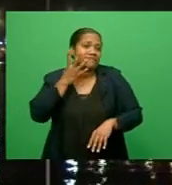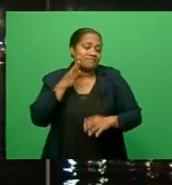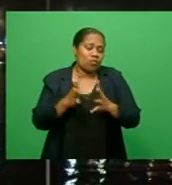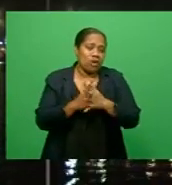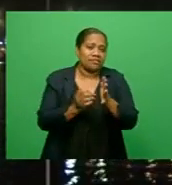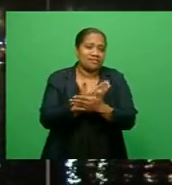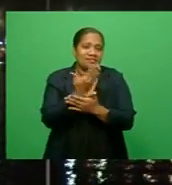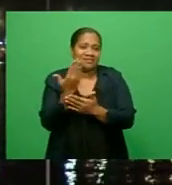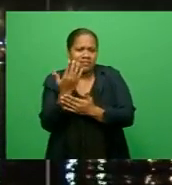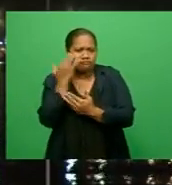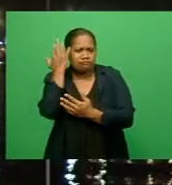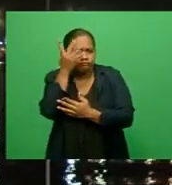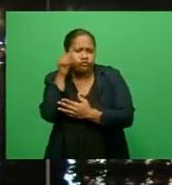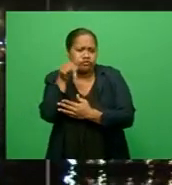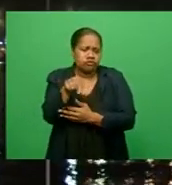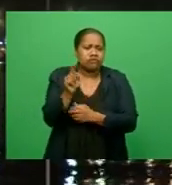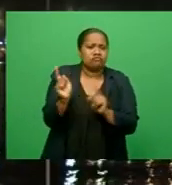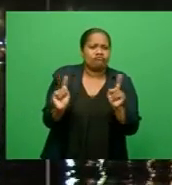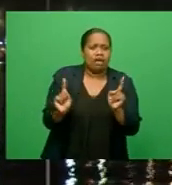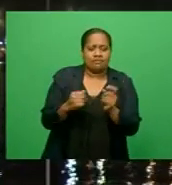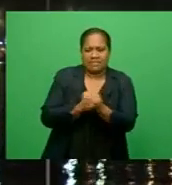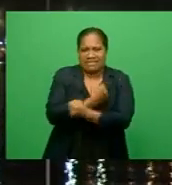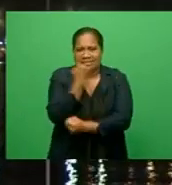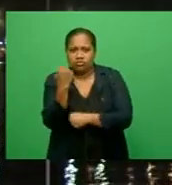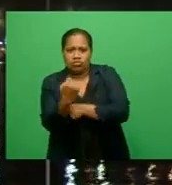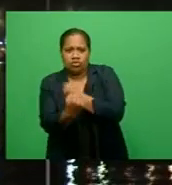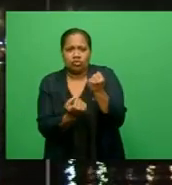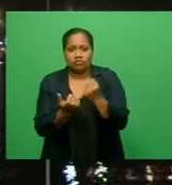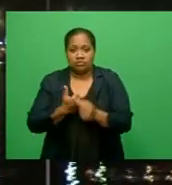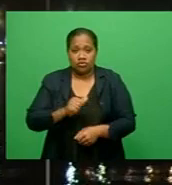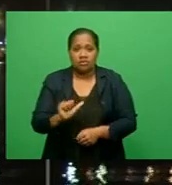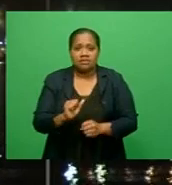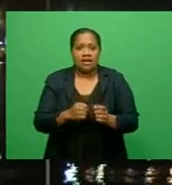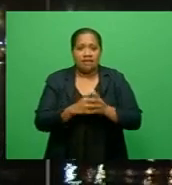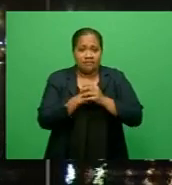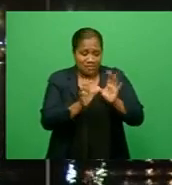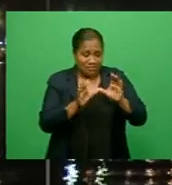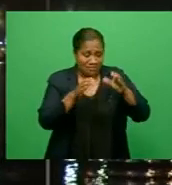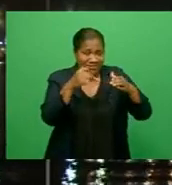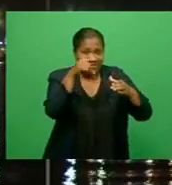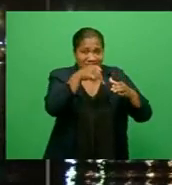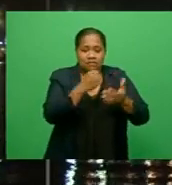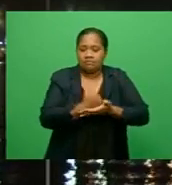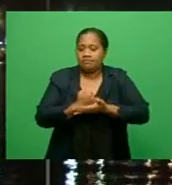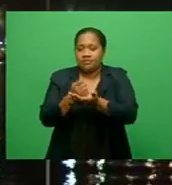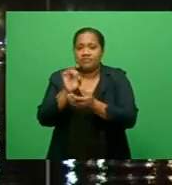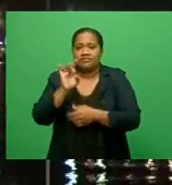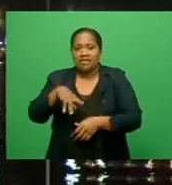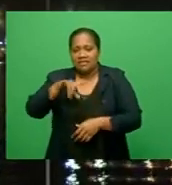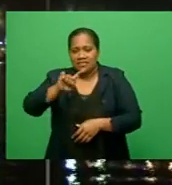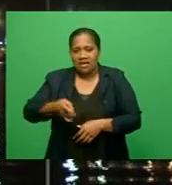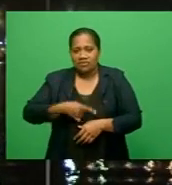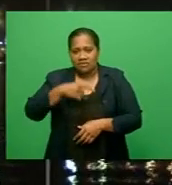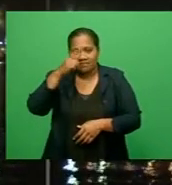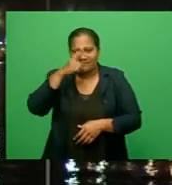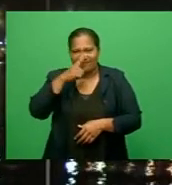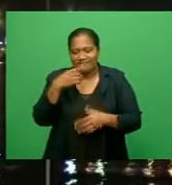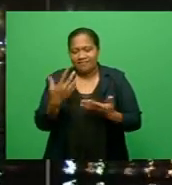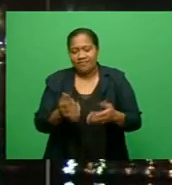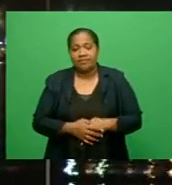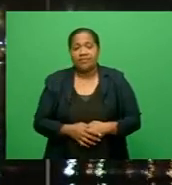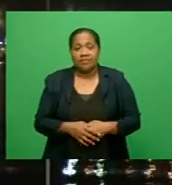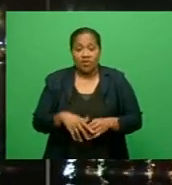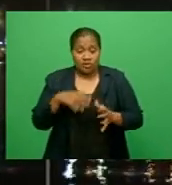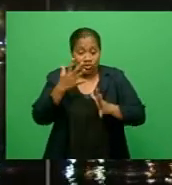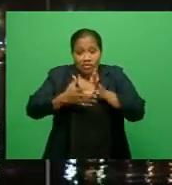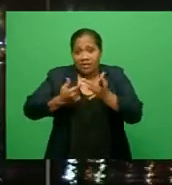Wednesday. Concerns raised regarding use of TikTok, and Friend Fiji assists 10,000 Fijians. For these stories and others, you can